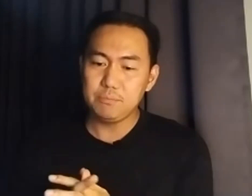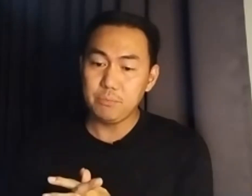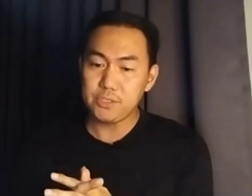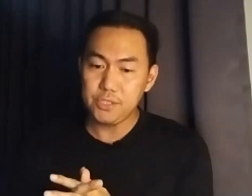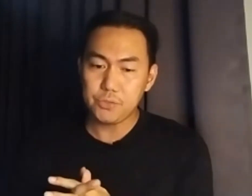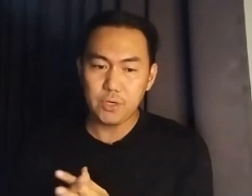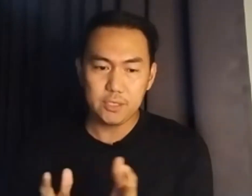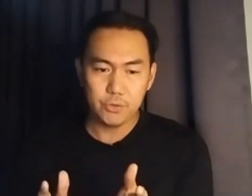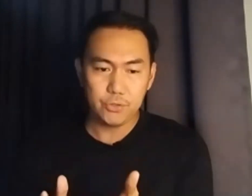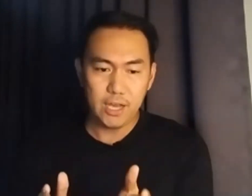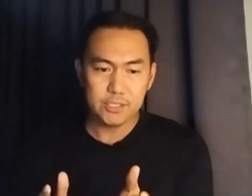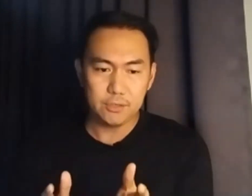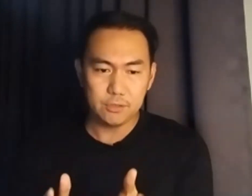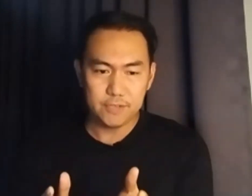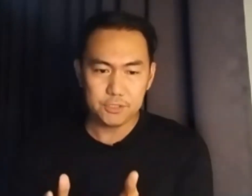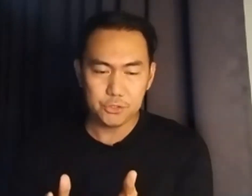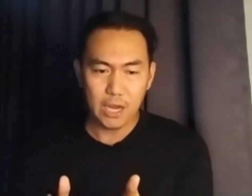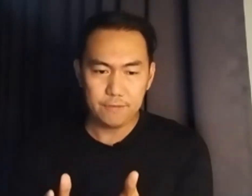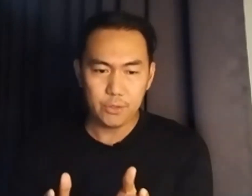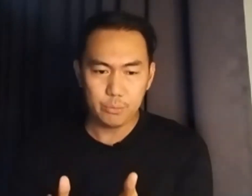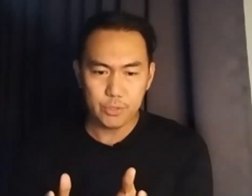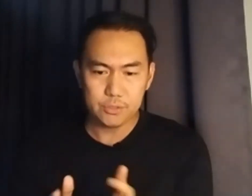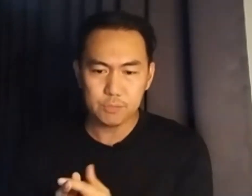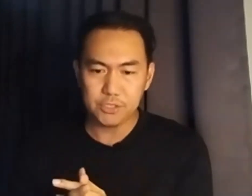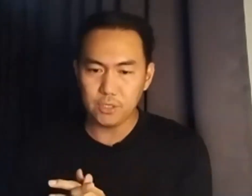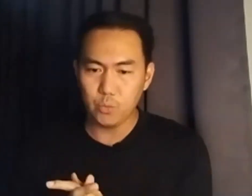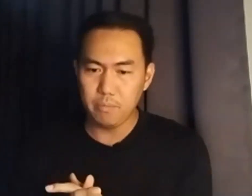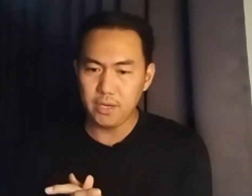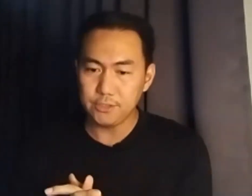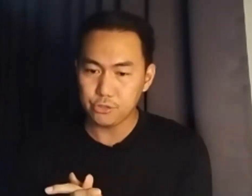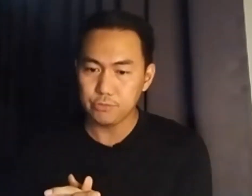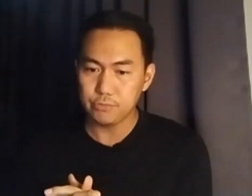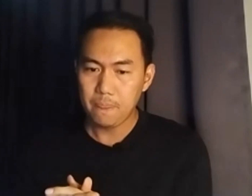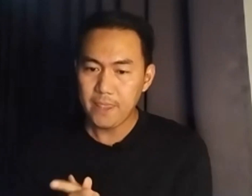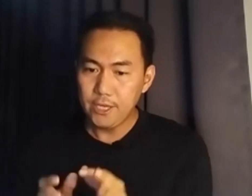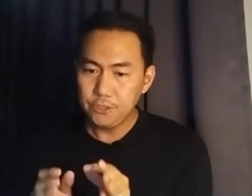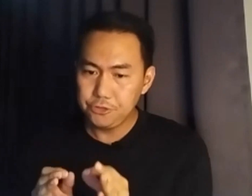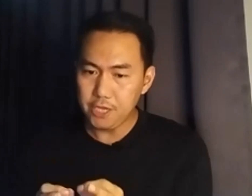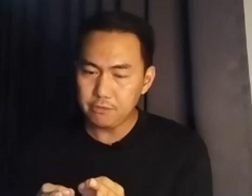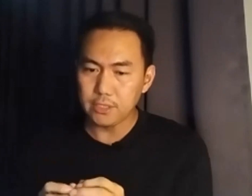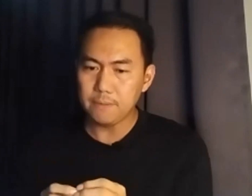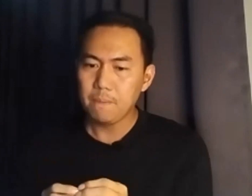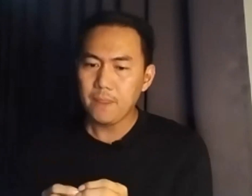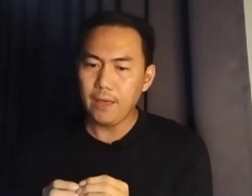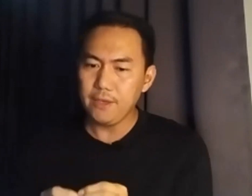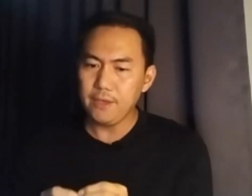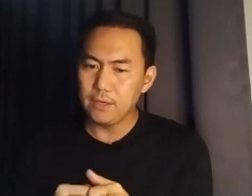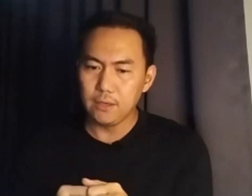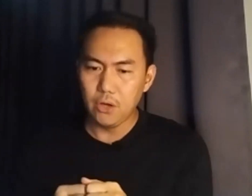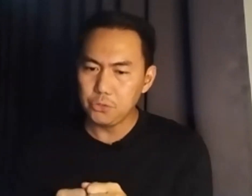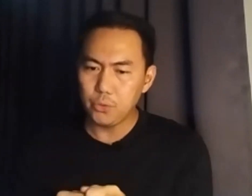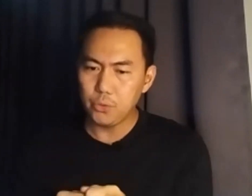ASEAN member states who are signatory to the ASEAN Convention on Trafficking in Persons, especially women and children. Generally, I